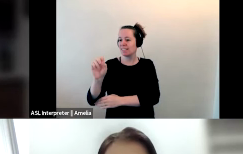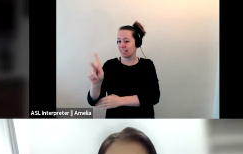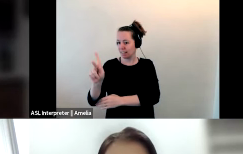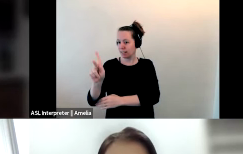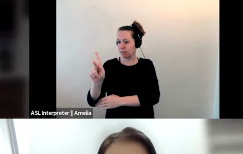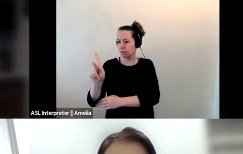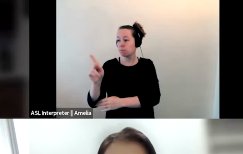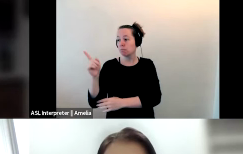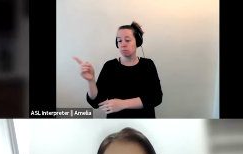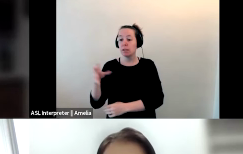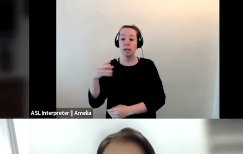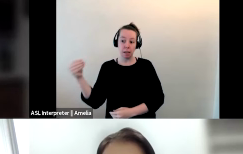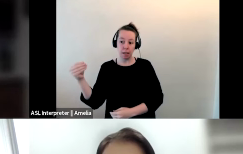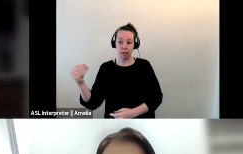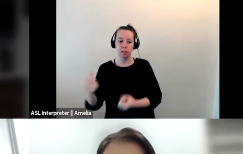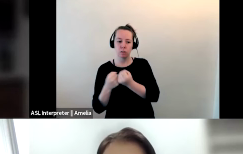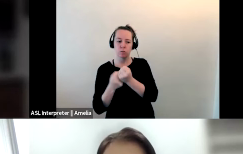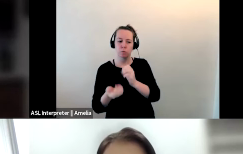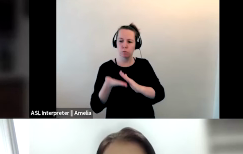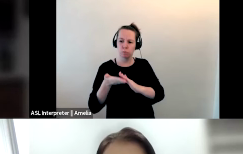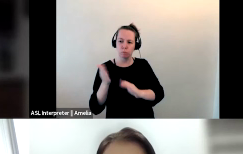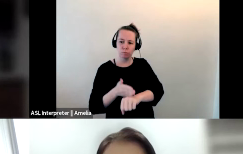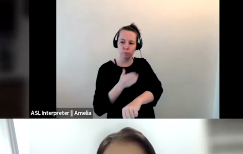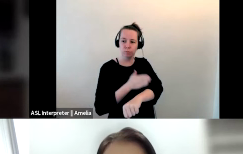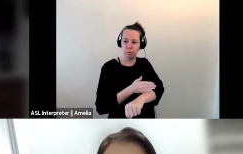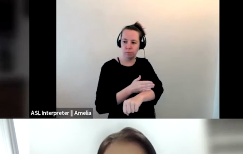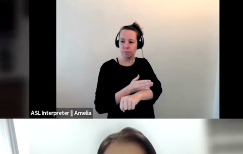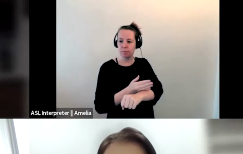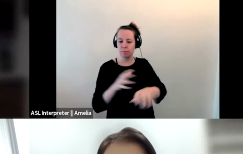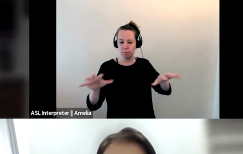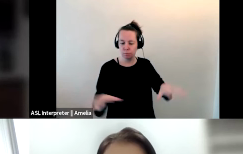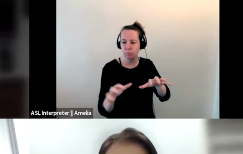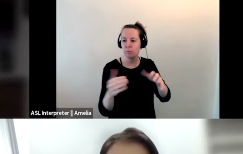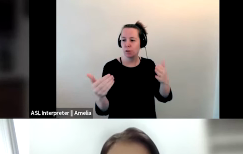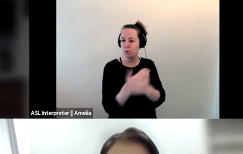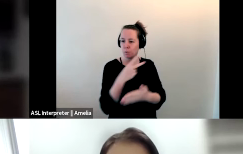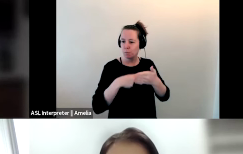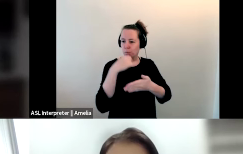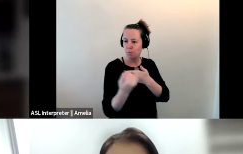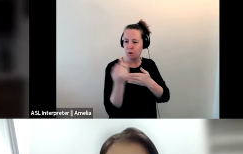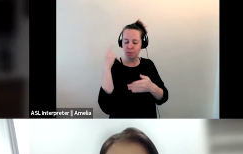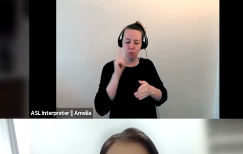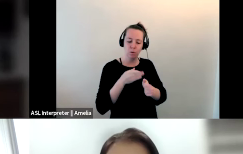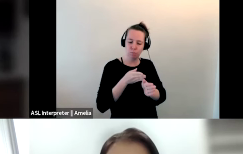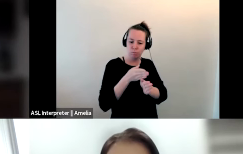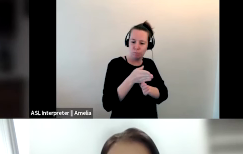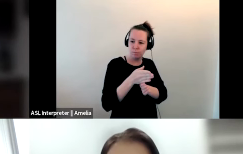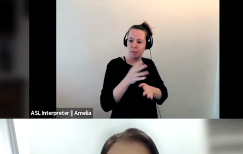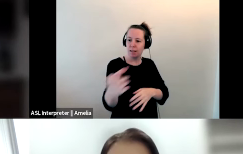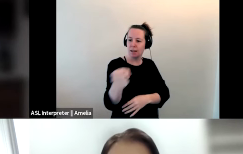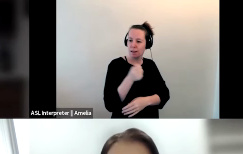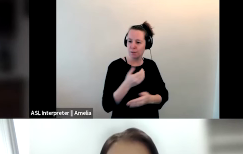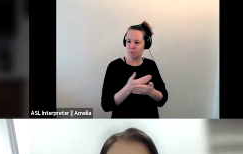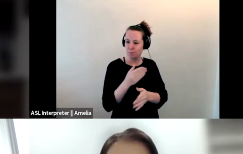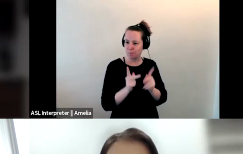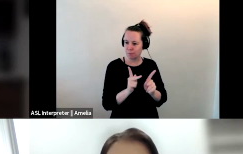developing employee engagement initiatives and executing special projects. She holds a bachelor's degree